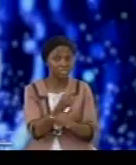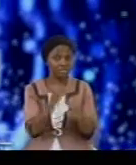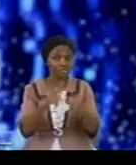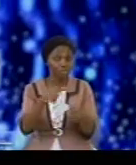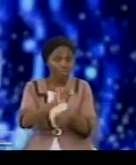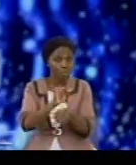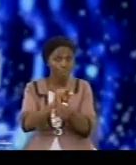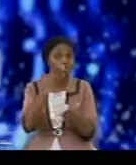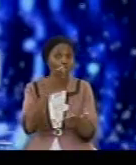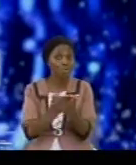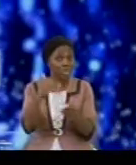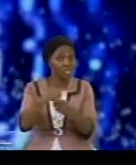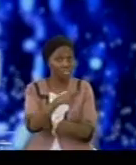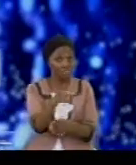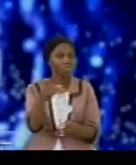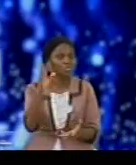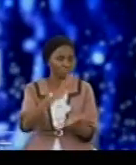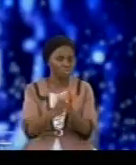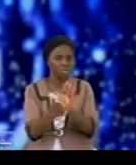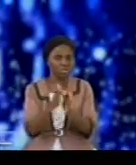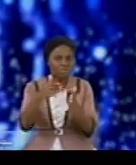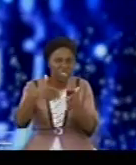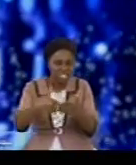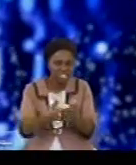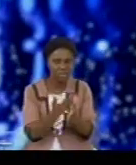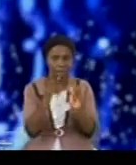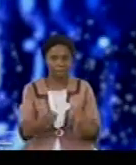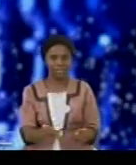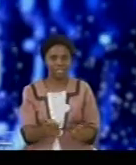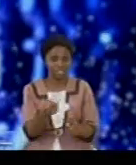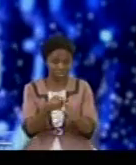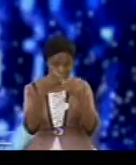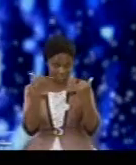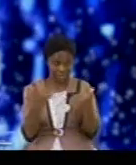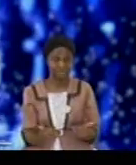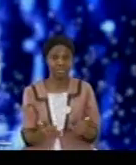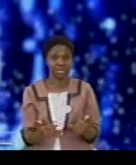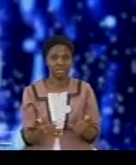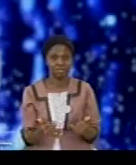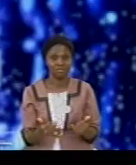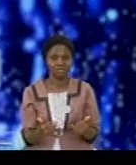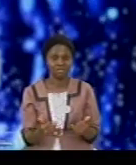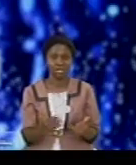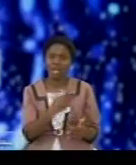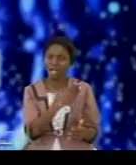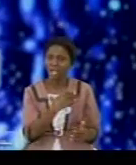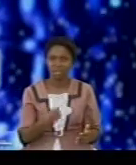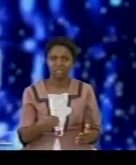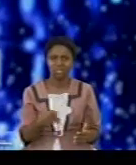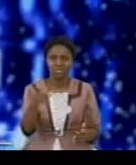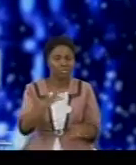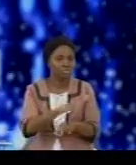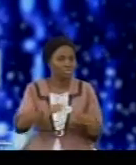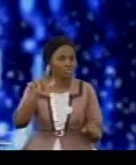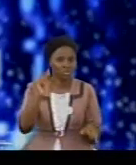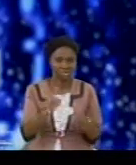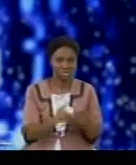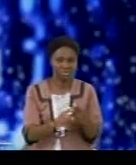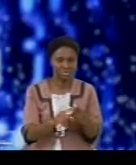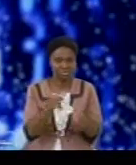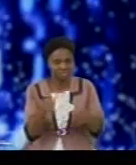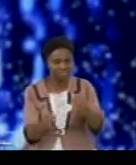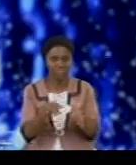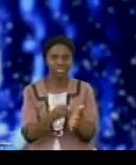brand new person, even today, by the grace of God. And there is no reason why you should doubt it. There is no reason why